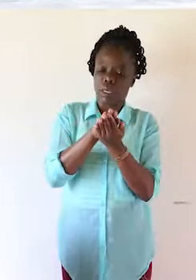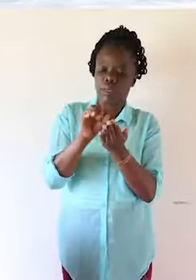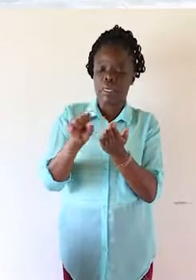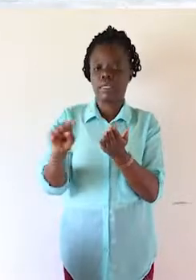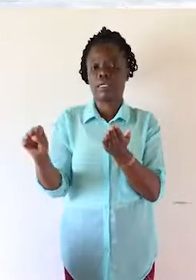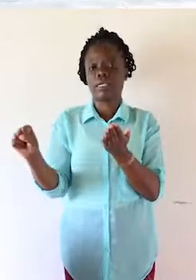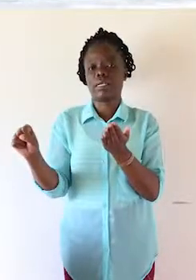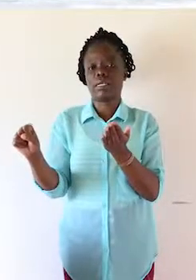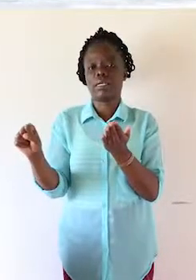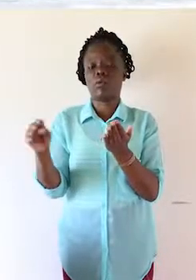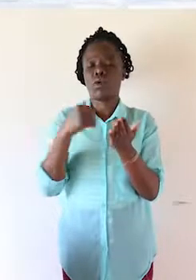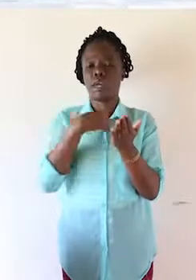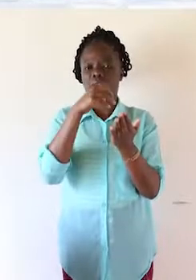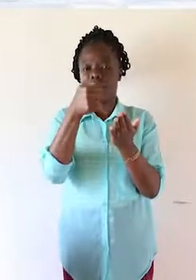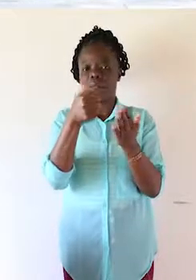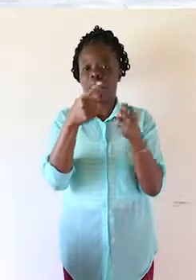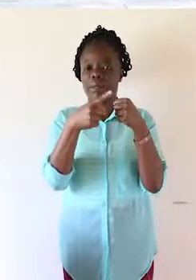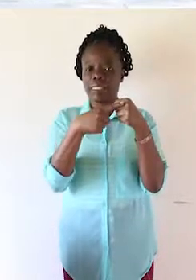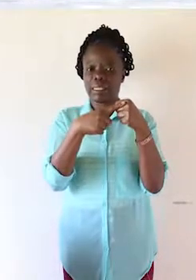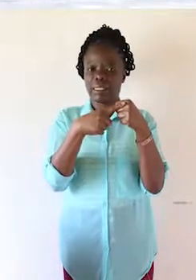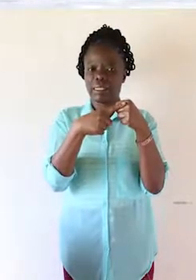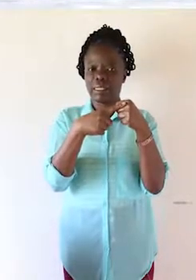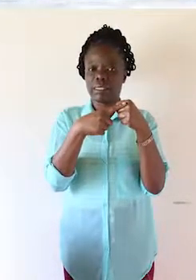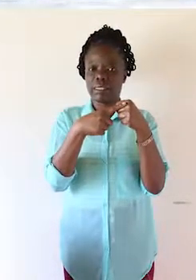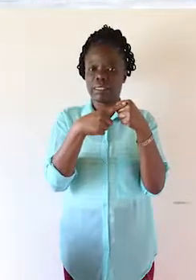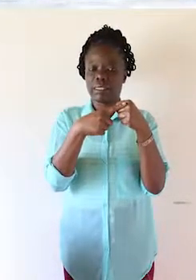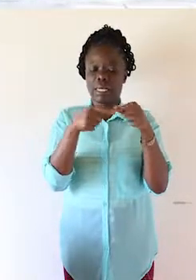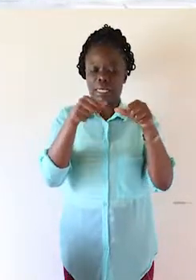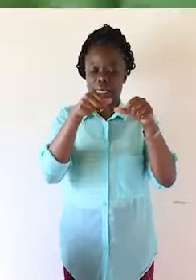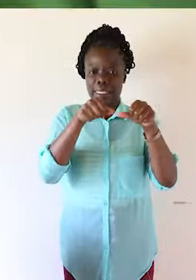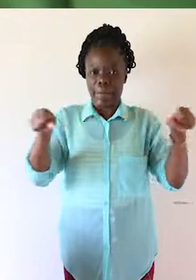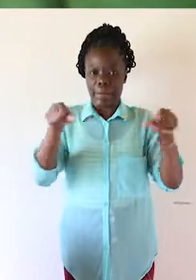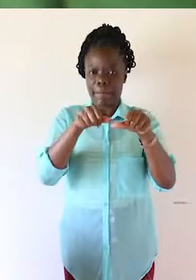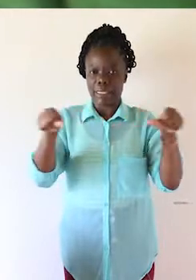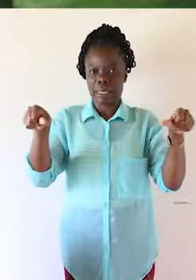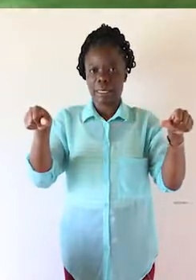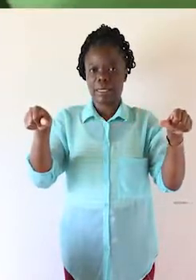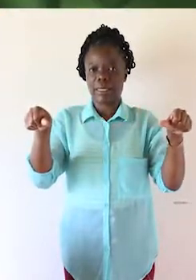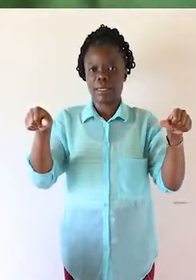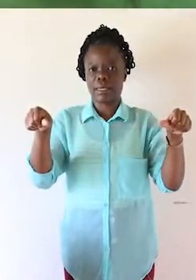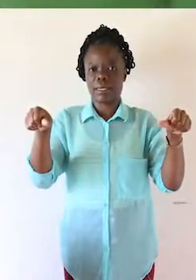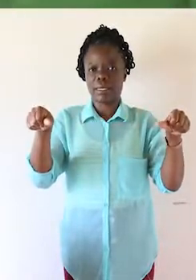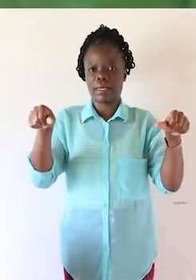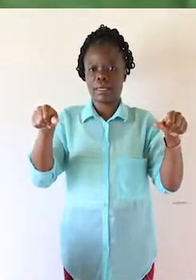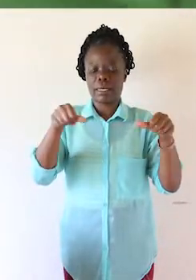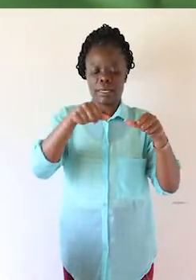We keep it here. We have another one here, which is called a tape measure.